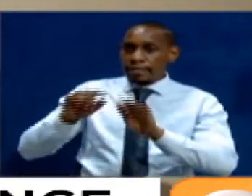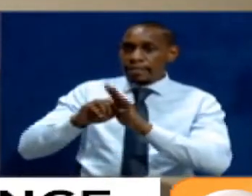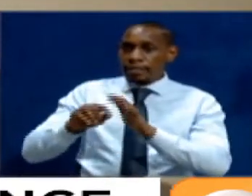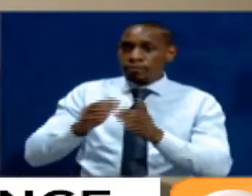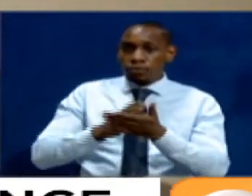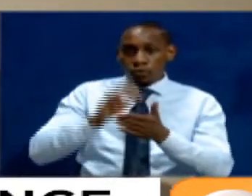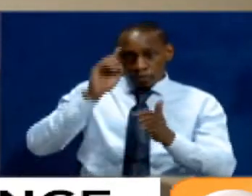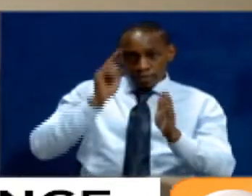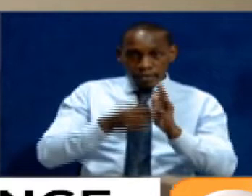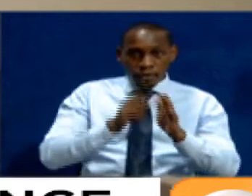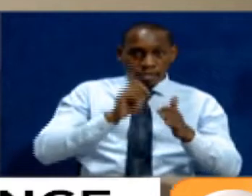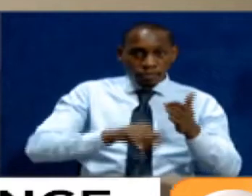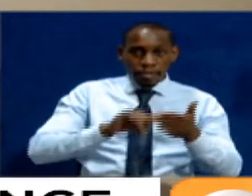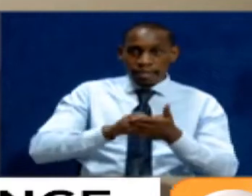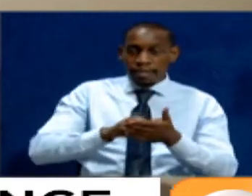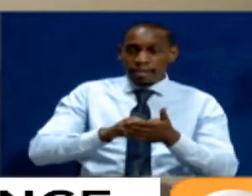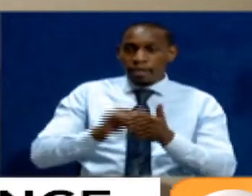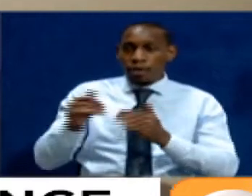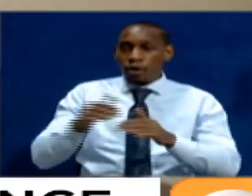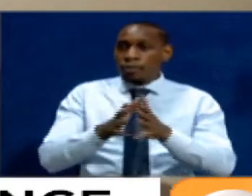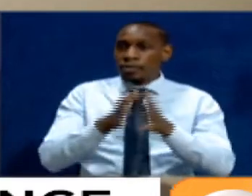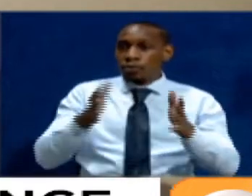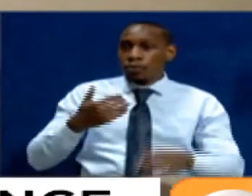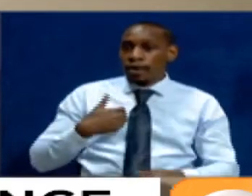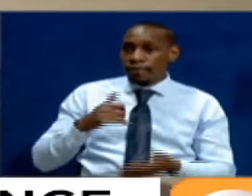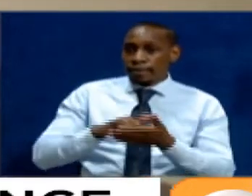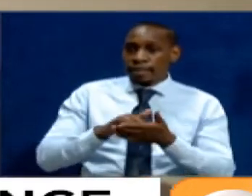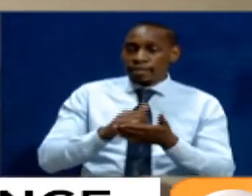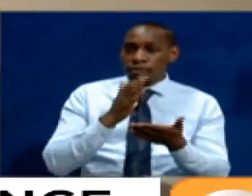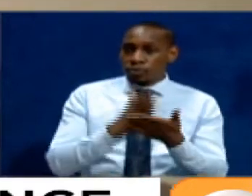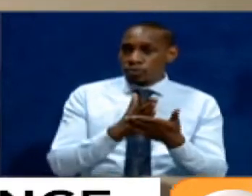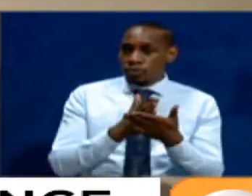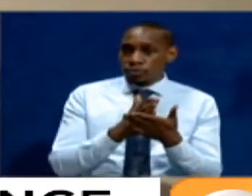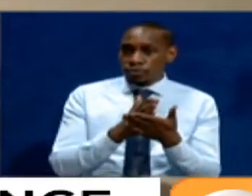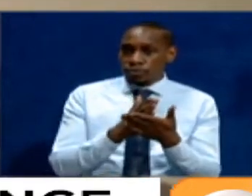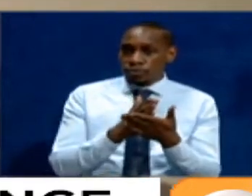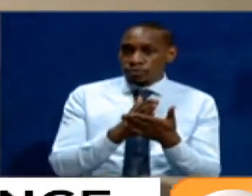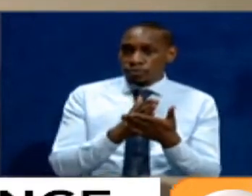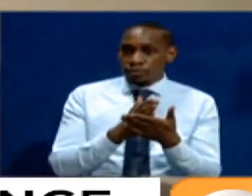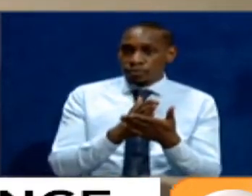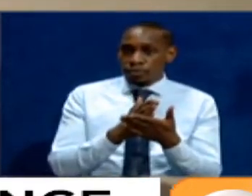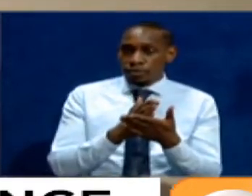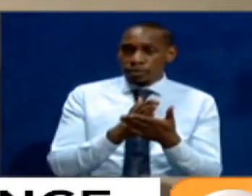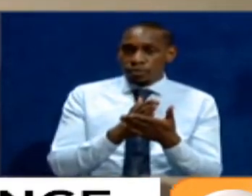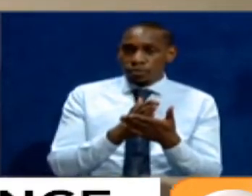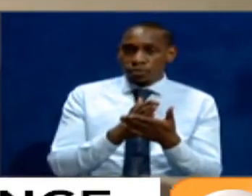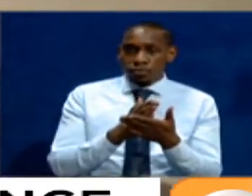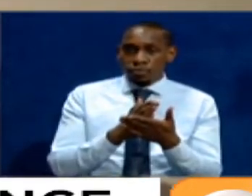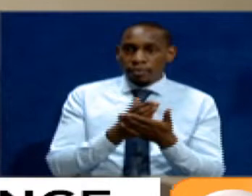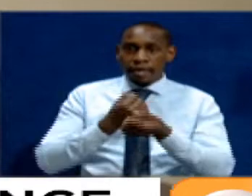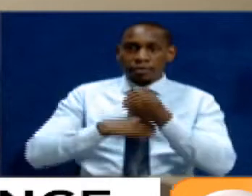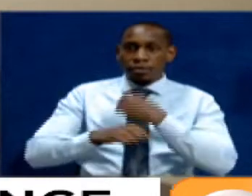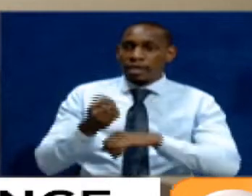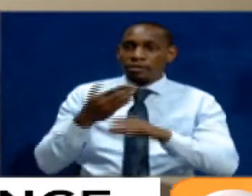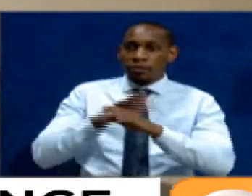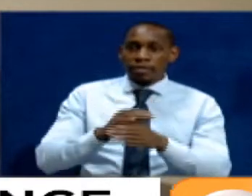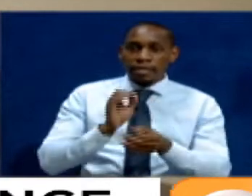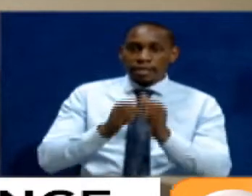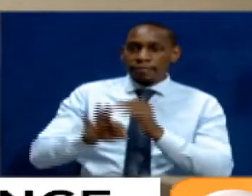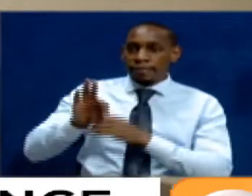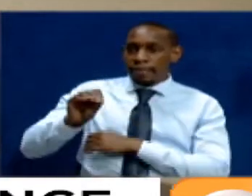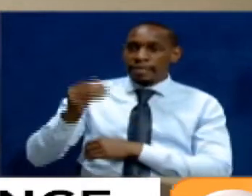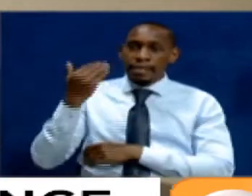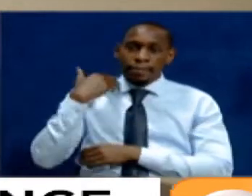he recognizes that there is a good chance that this truly is an overreaction. Because if we are talking about 30